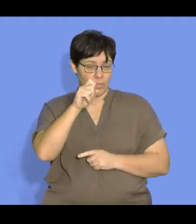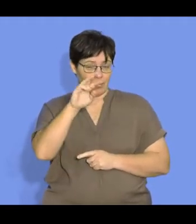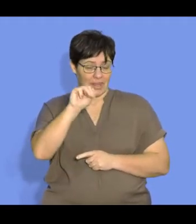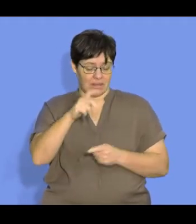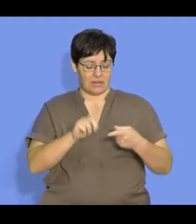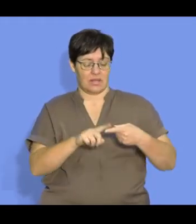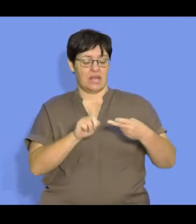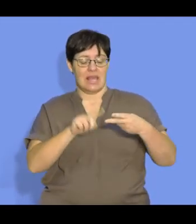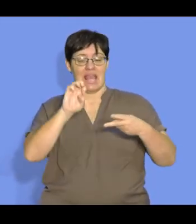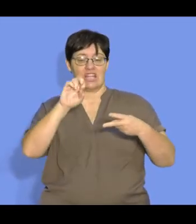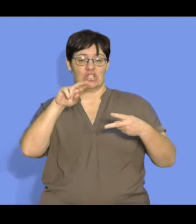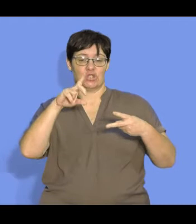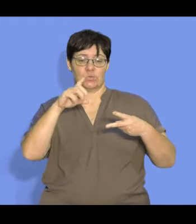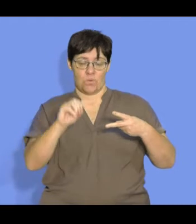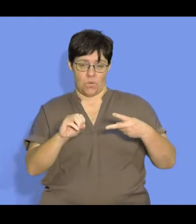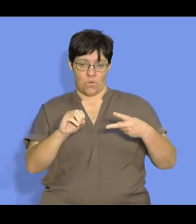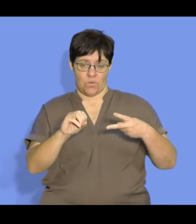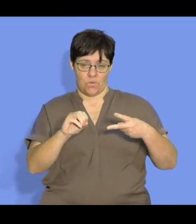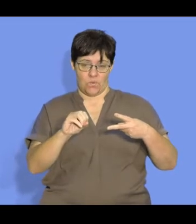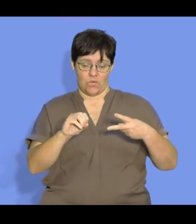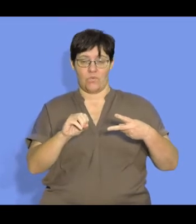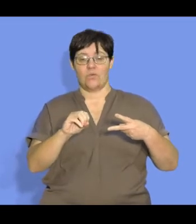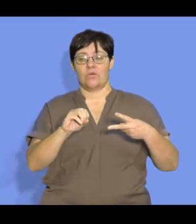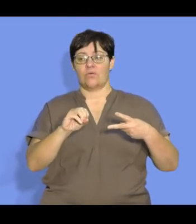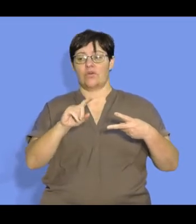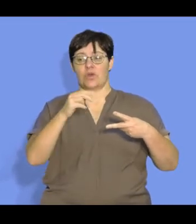at the rate graphs.